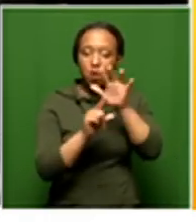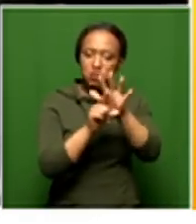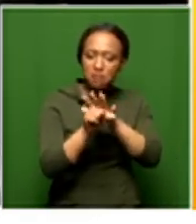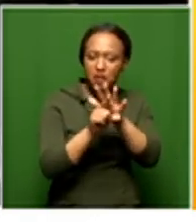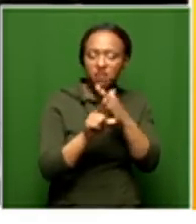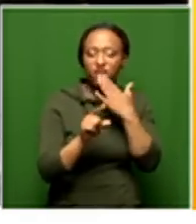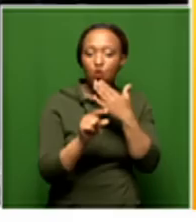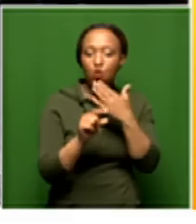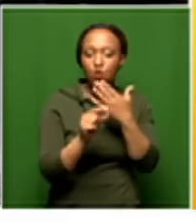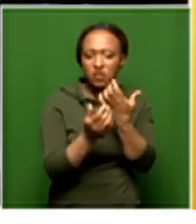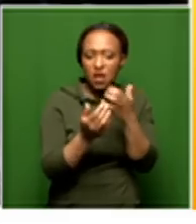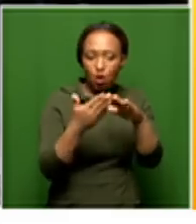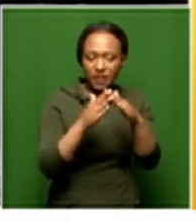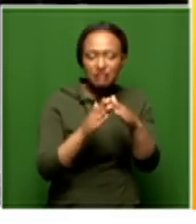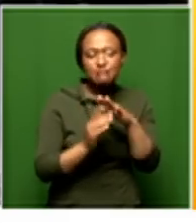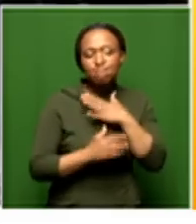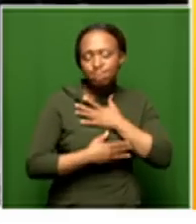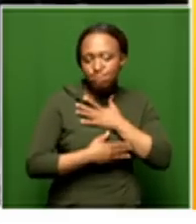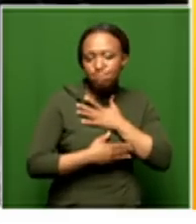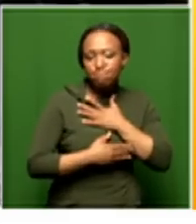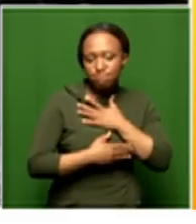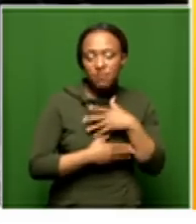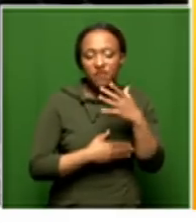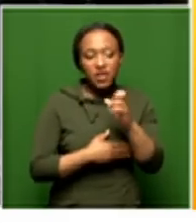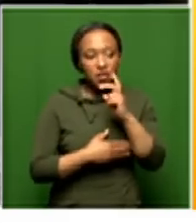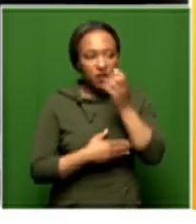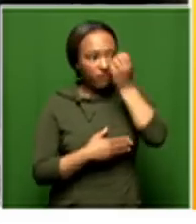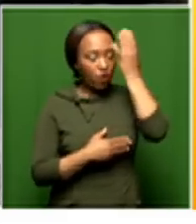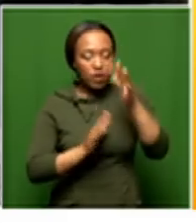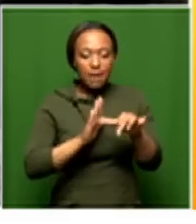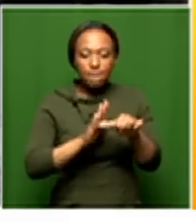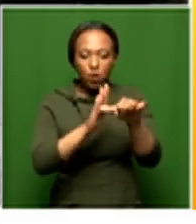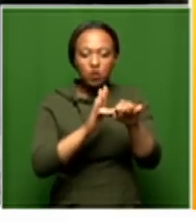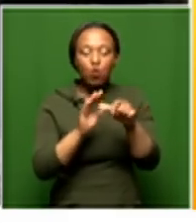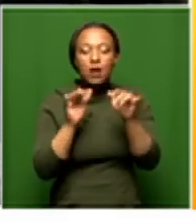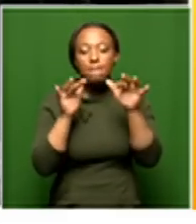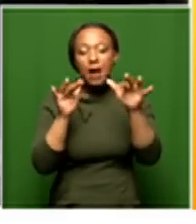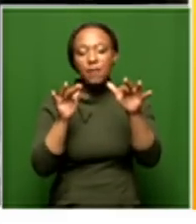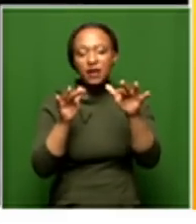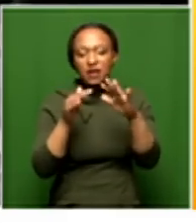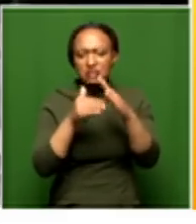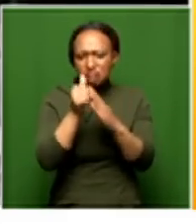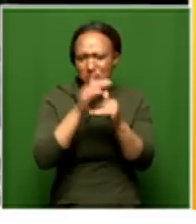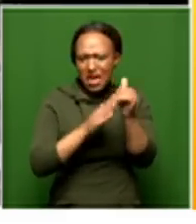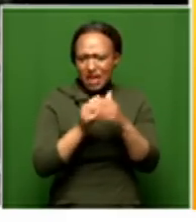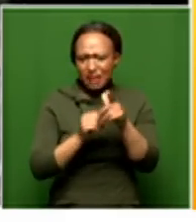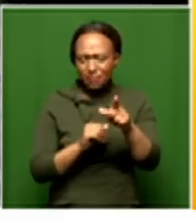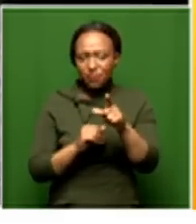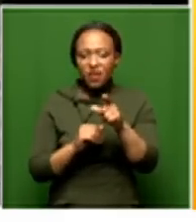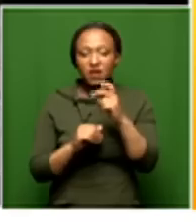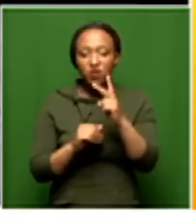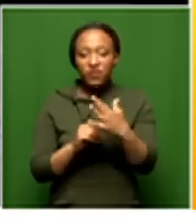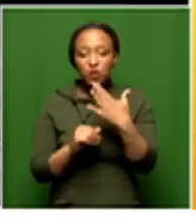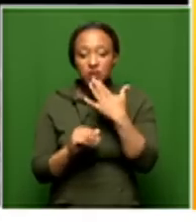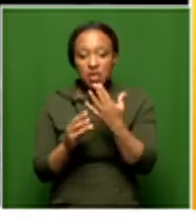communities concerned and actually forgot about the most important thing, the destruction of public property. That immediately when you resolve